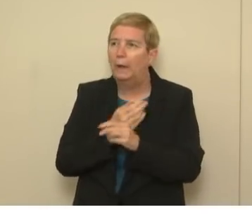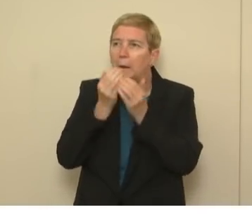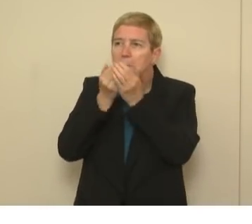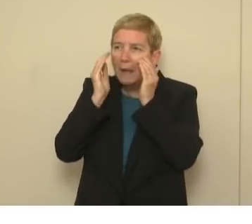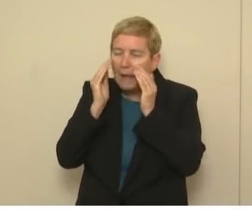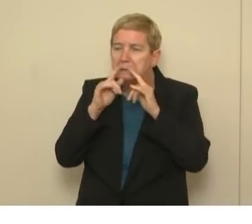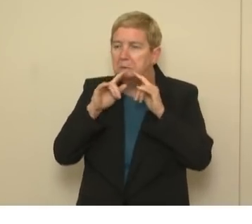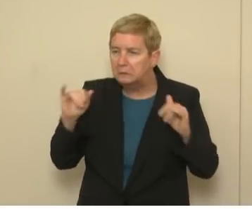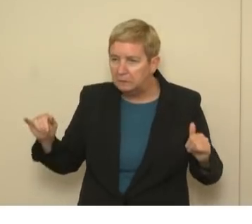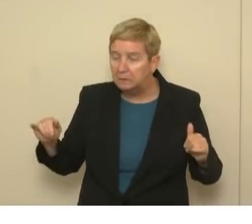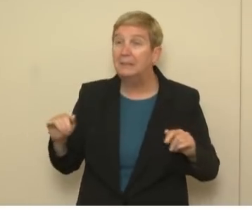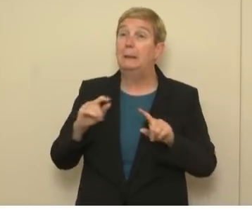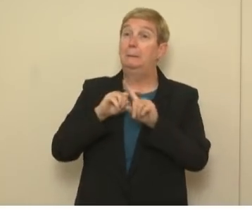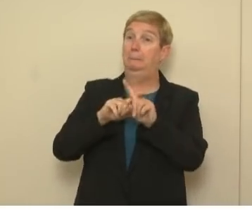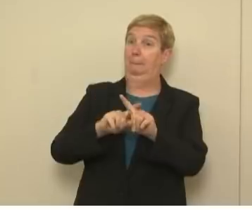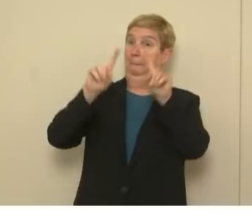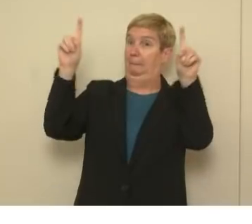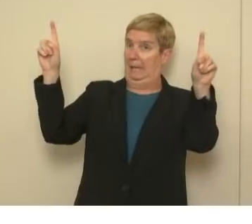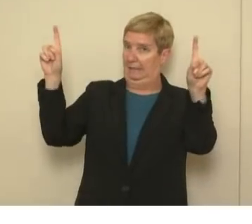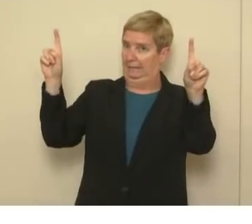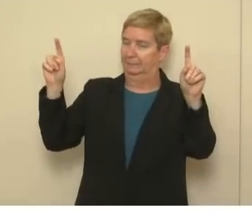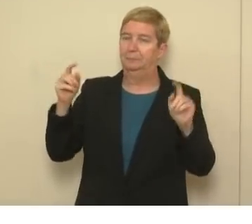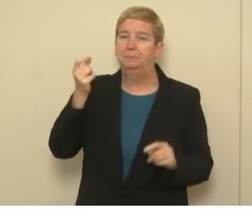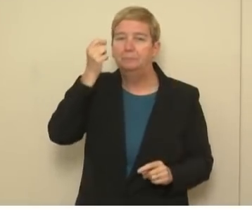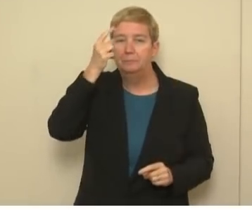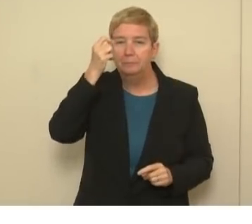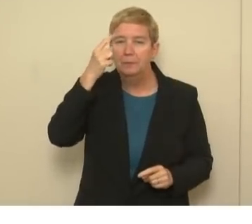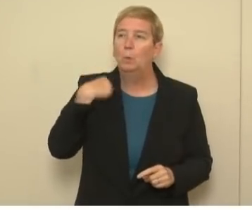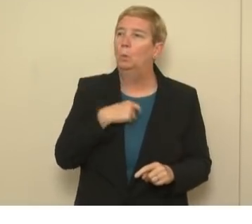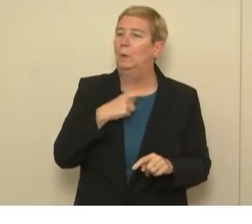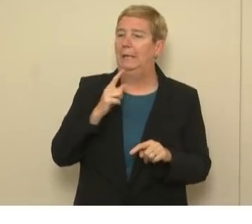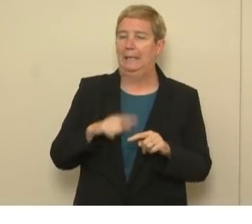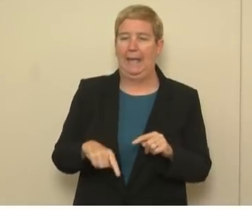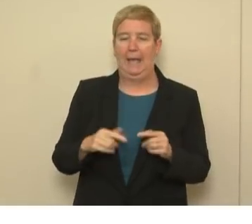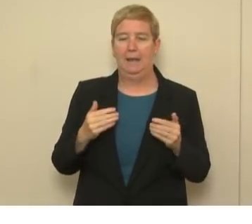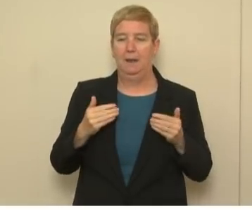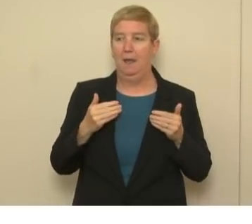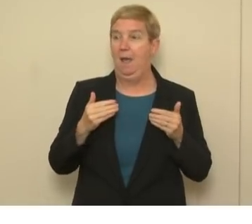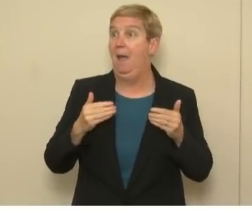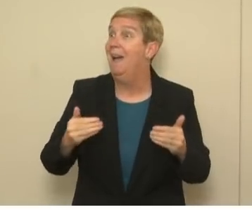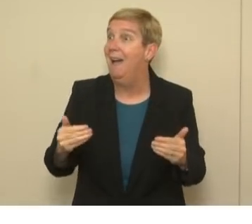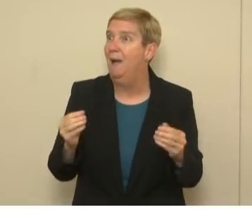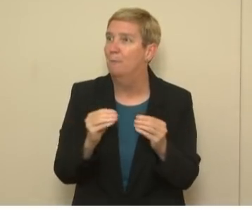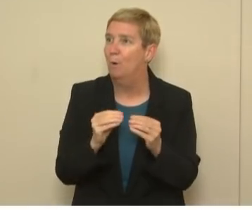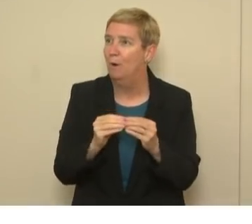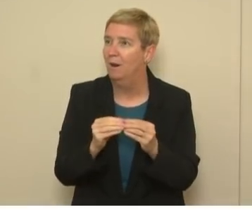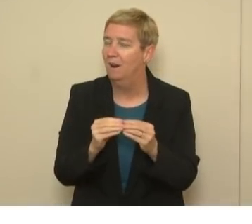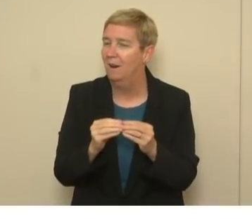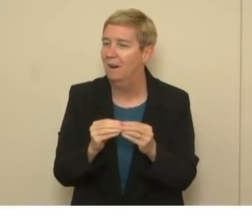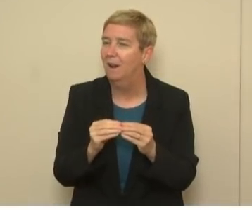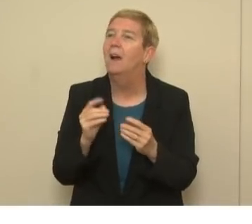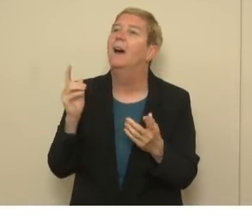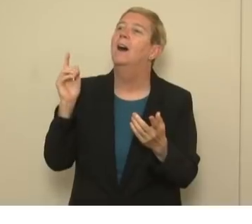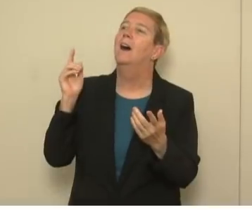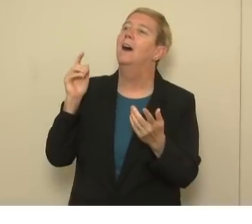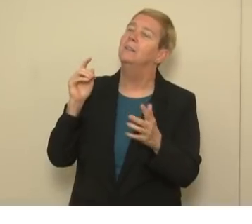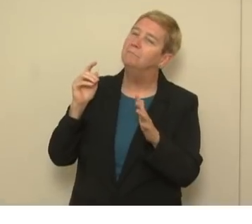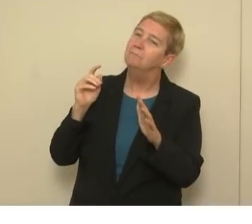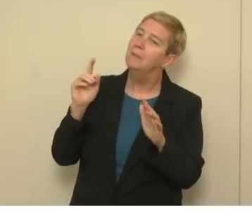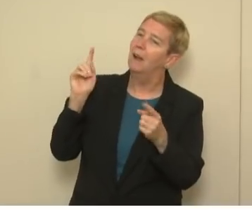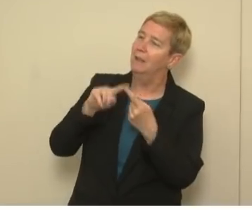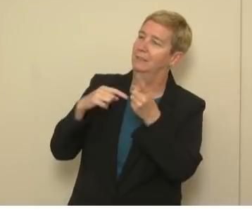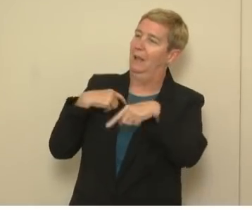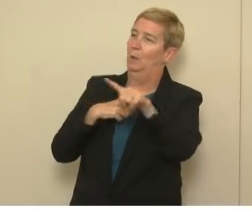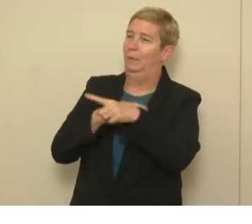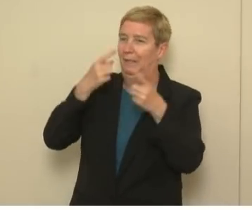move forward, and if I can go to the next slide with the two light switches on it, we can't really move forward unless we all stick with this. This is